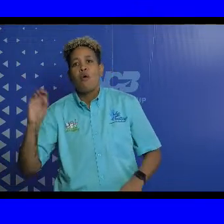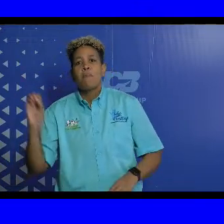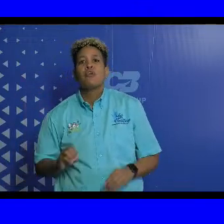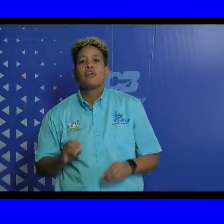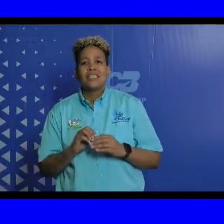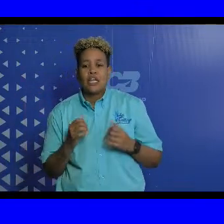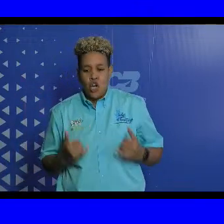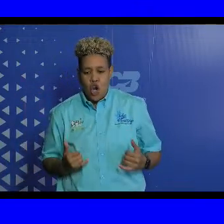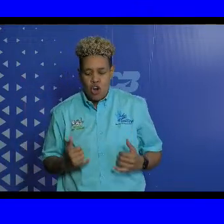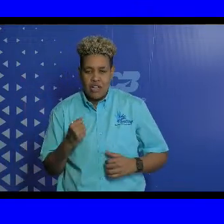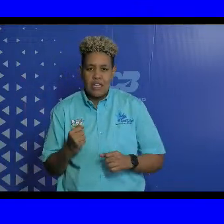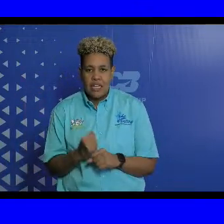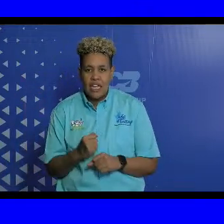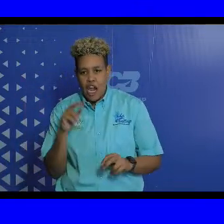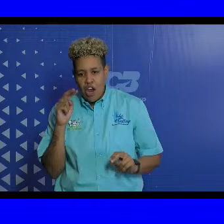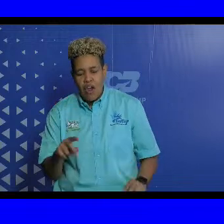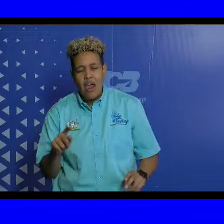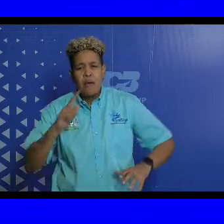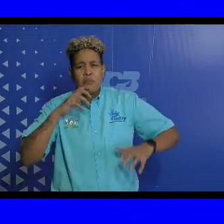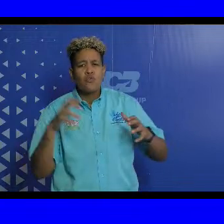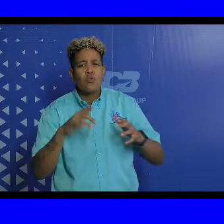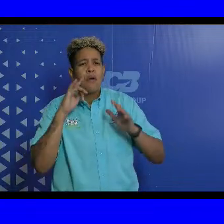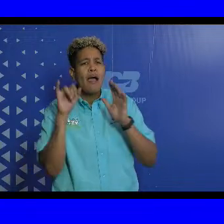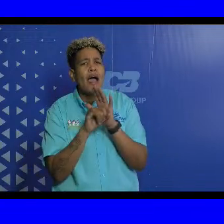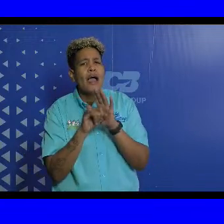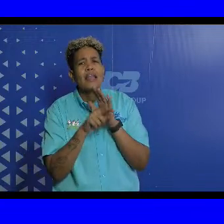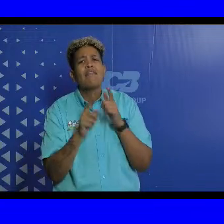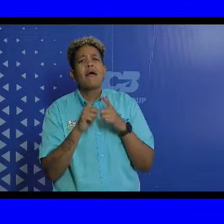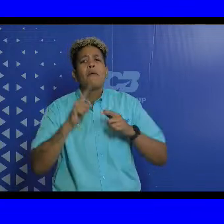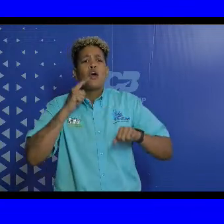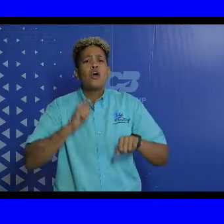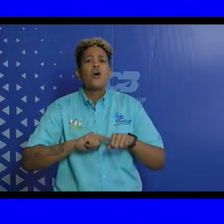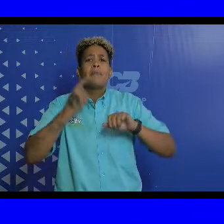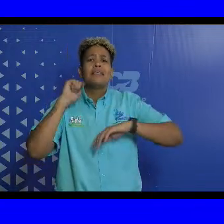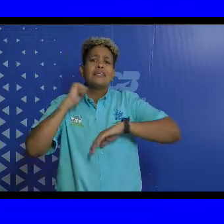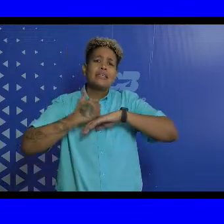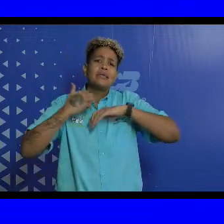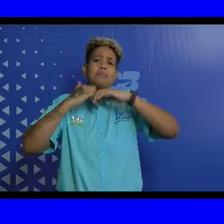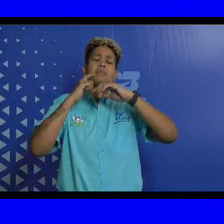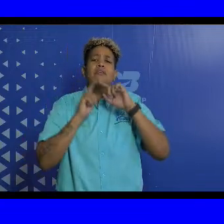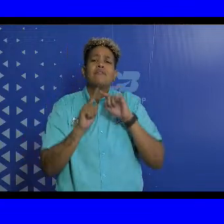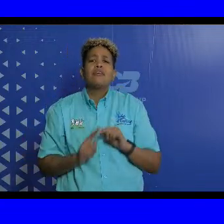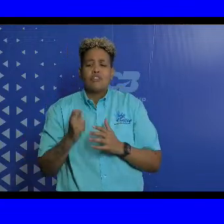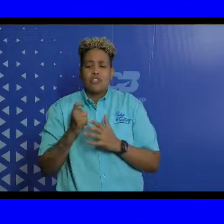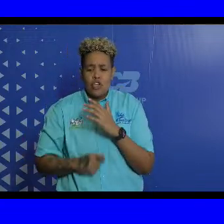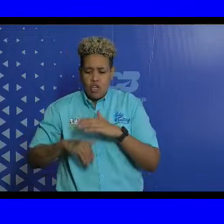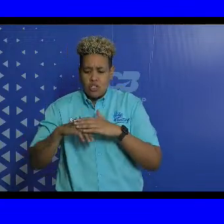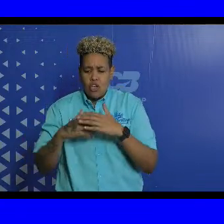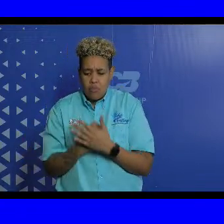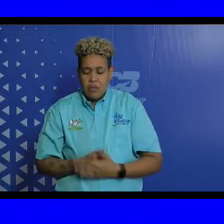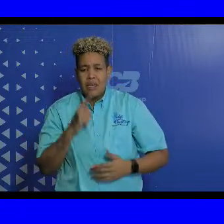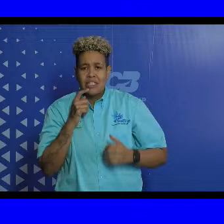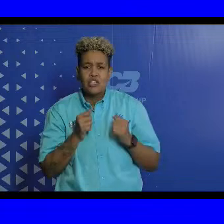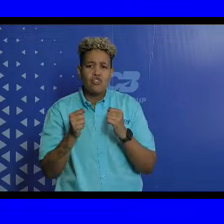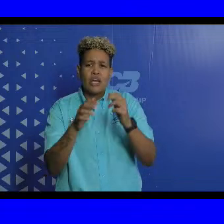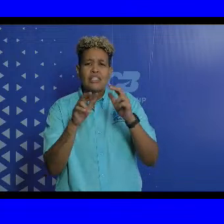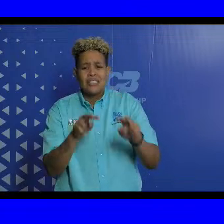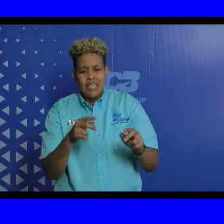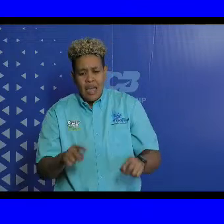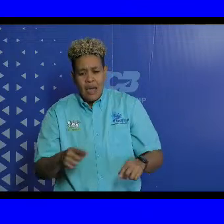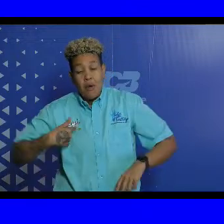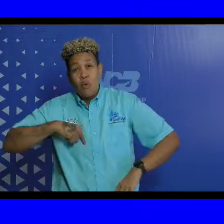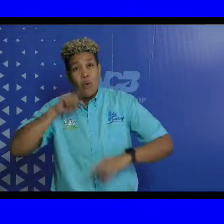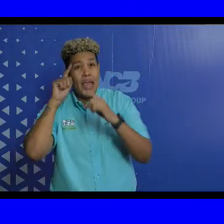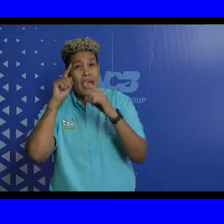82.54% in the current year. The group has identified and commenced implementation of various cost optimization strategies as